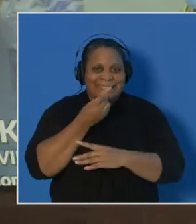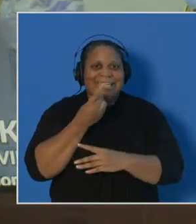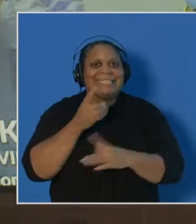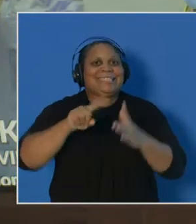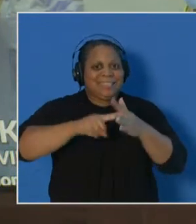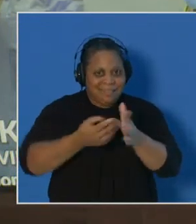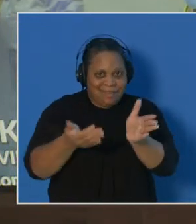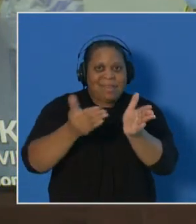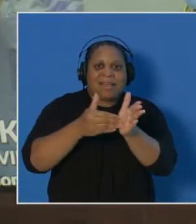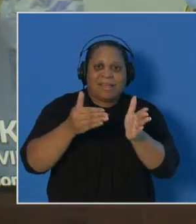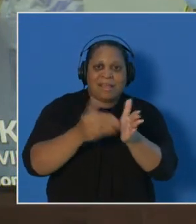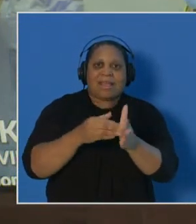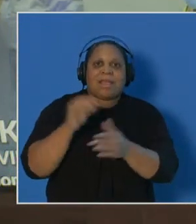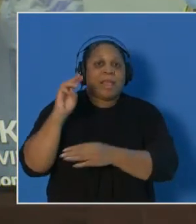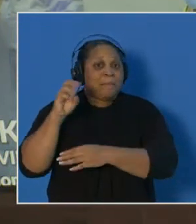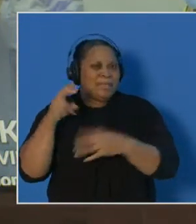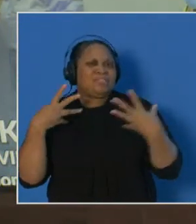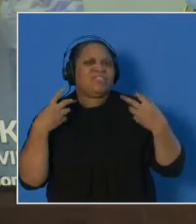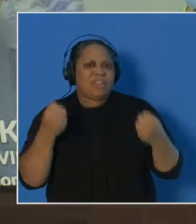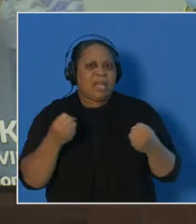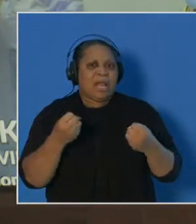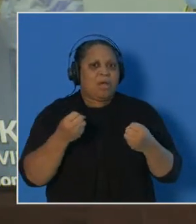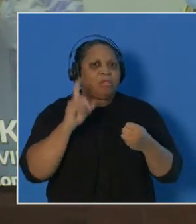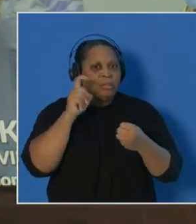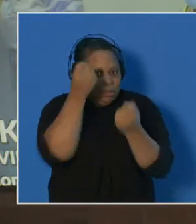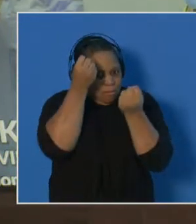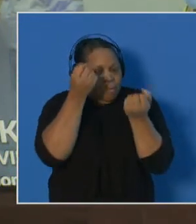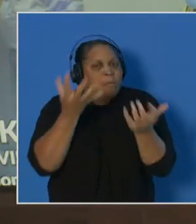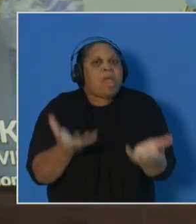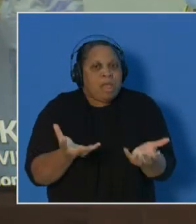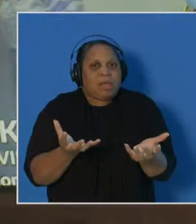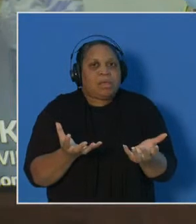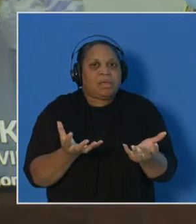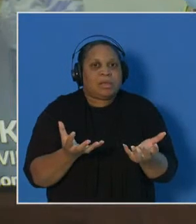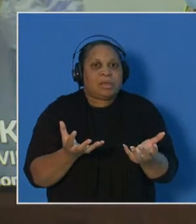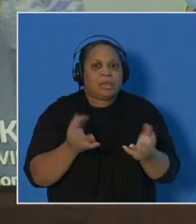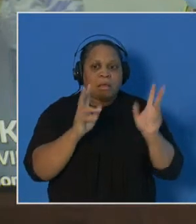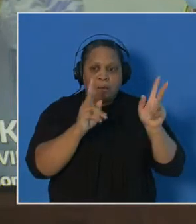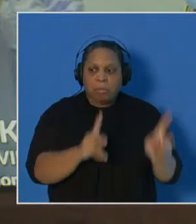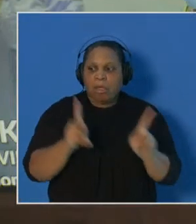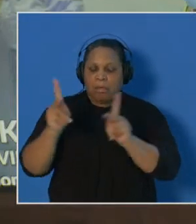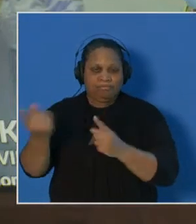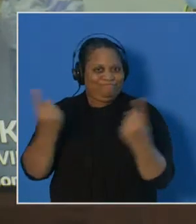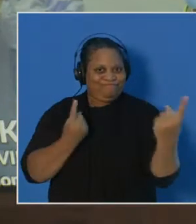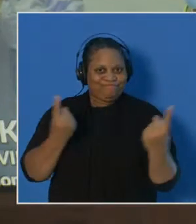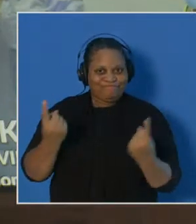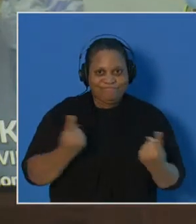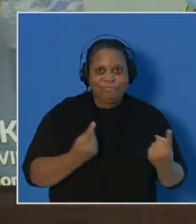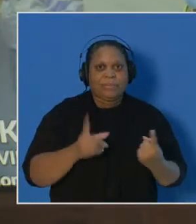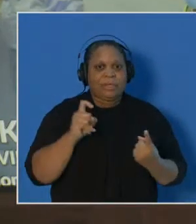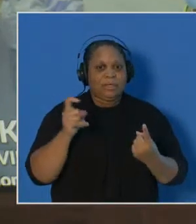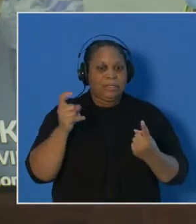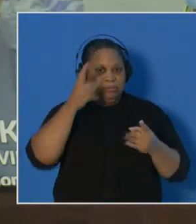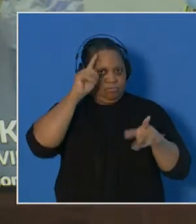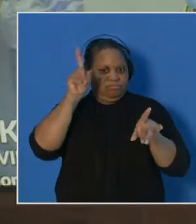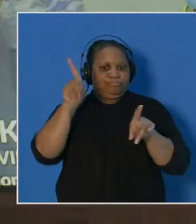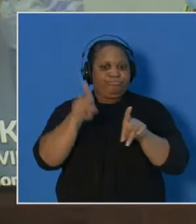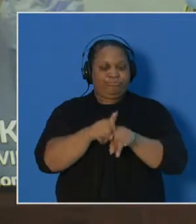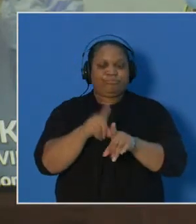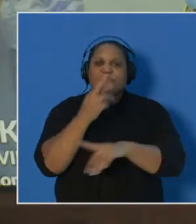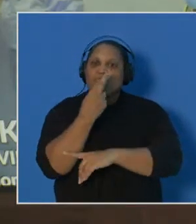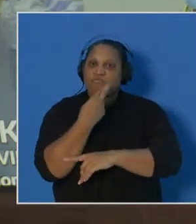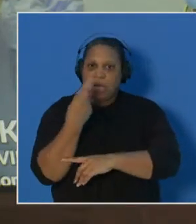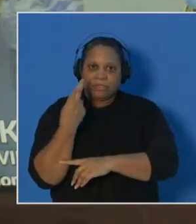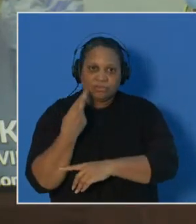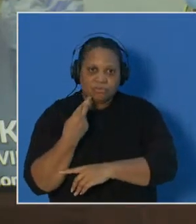recommenced. The Ministry of Health guidelines must be adhered to. Patrons at these establishments are encouraged to comply with the restaurants